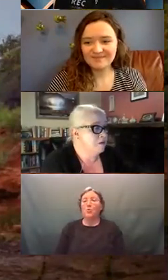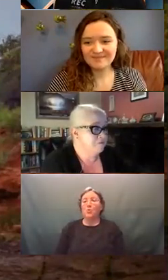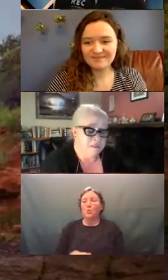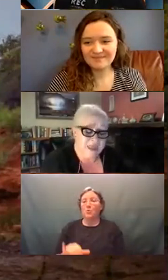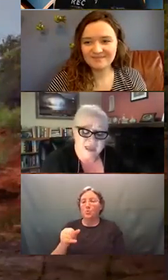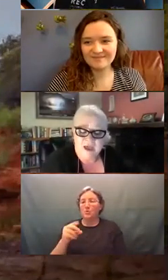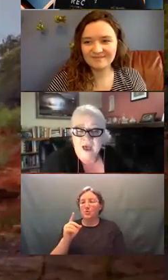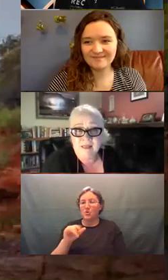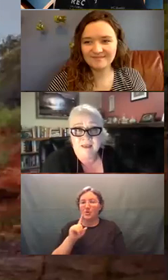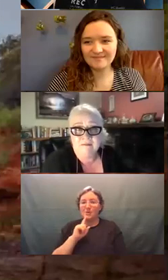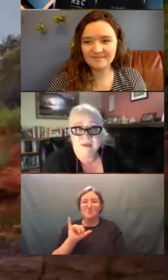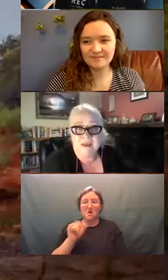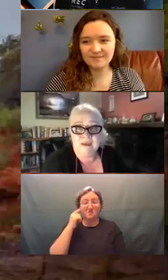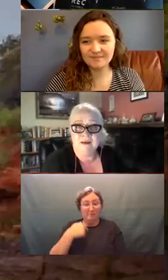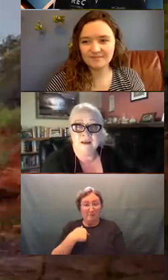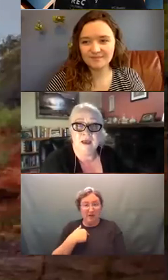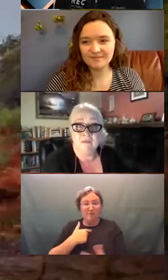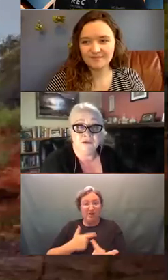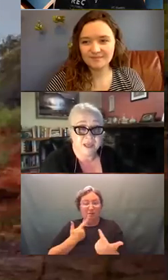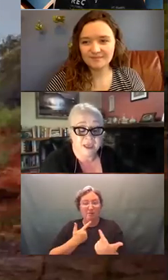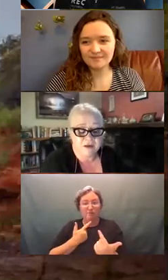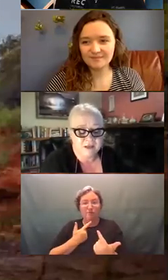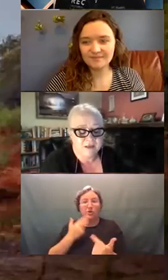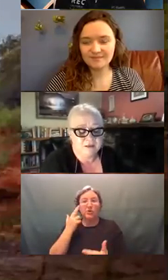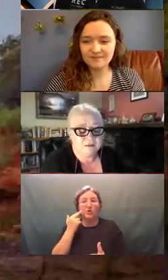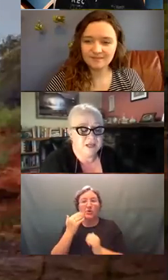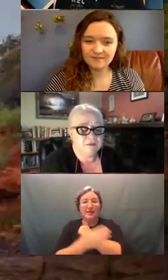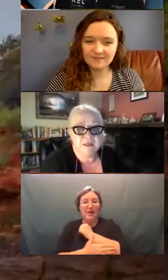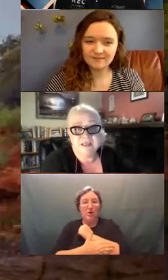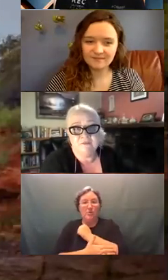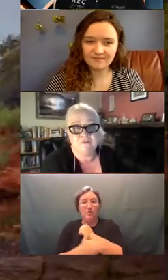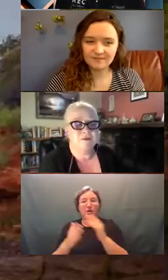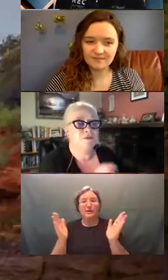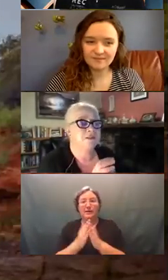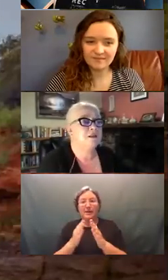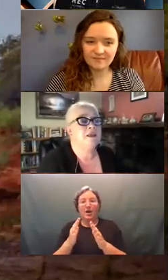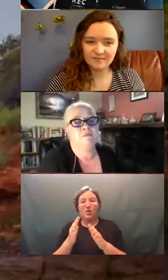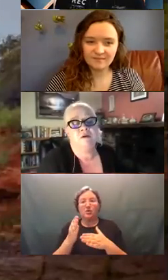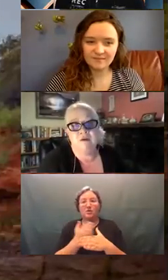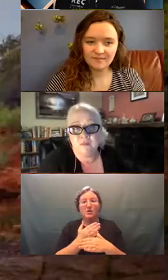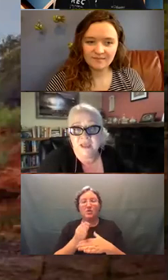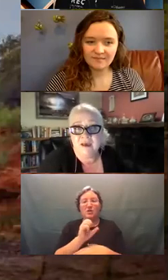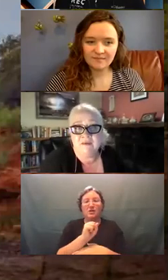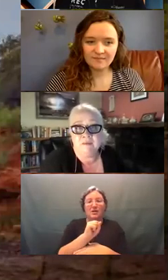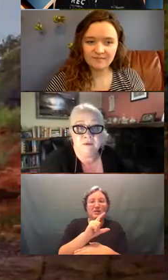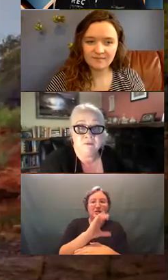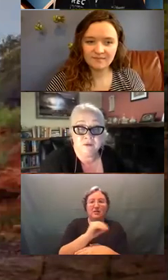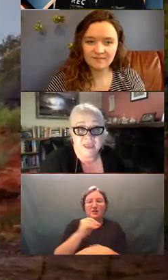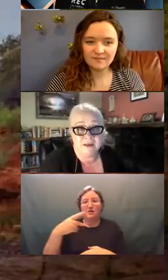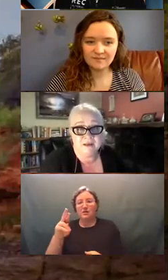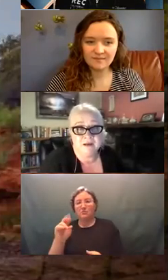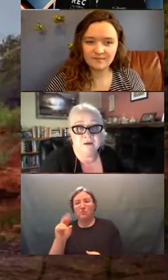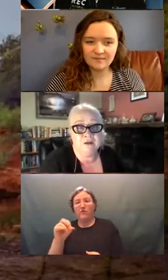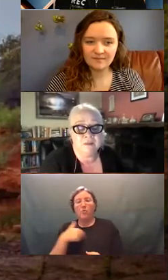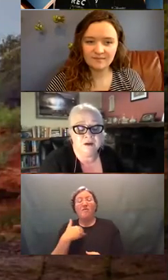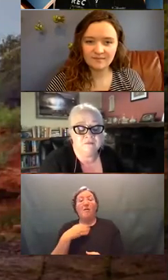Well, for me, I live in Utah County in a little town that's halfway between Salt Lake and Provo. And we have a beautiful